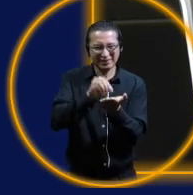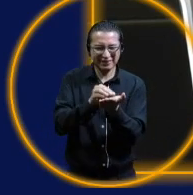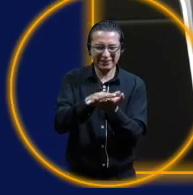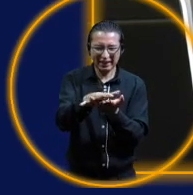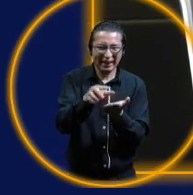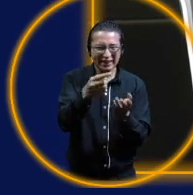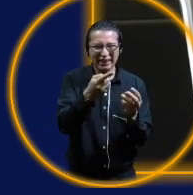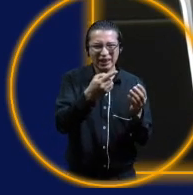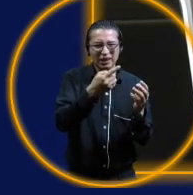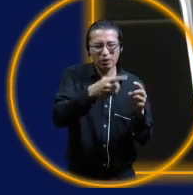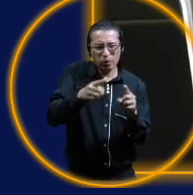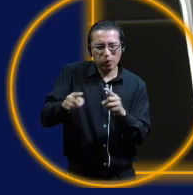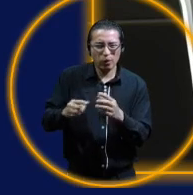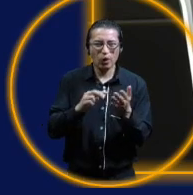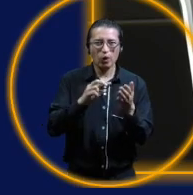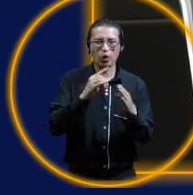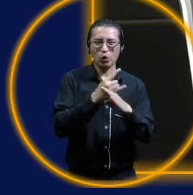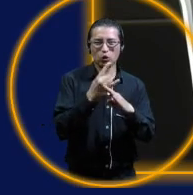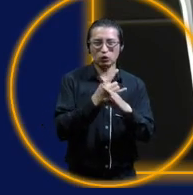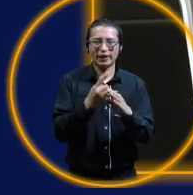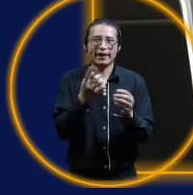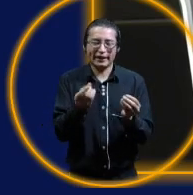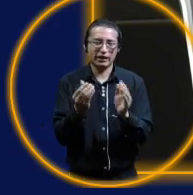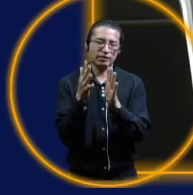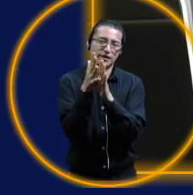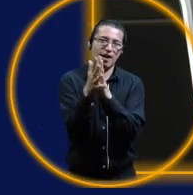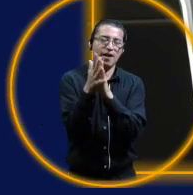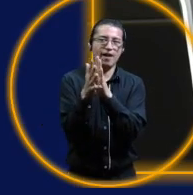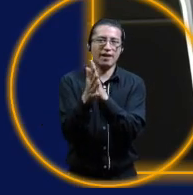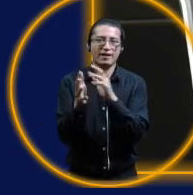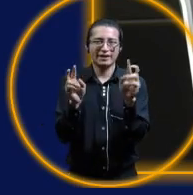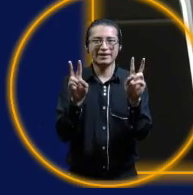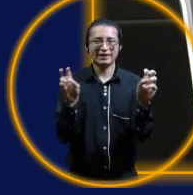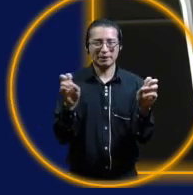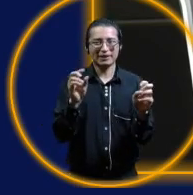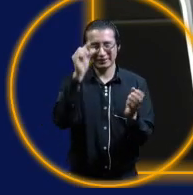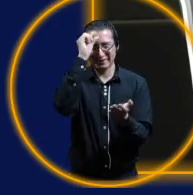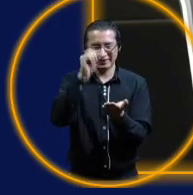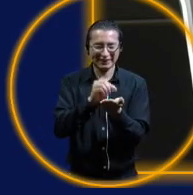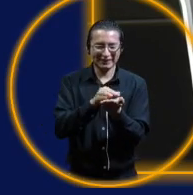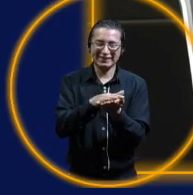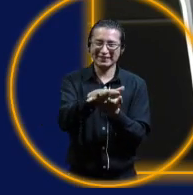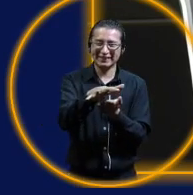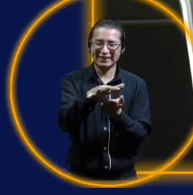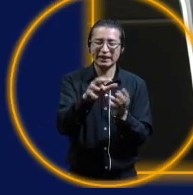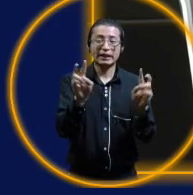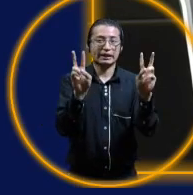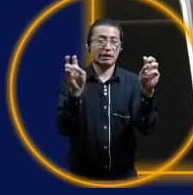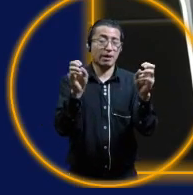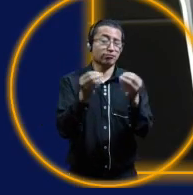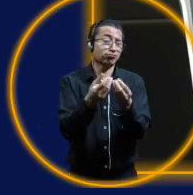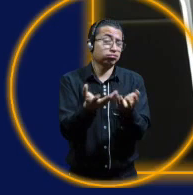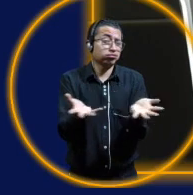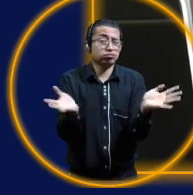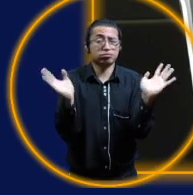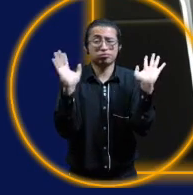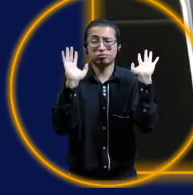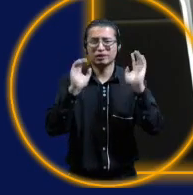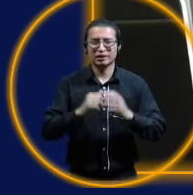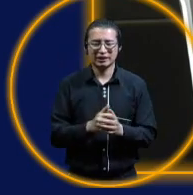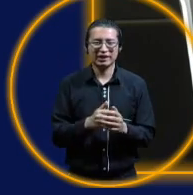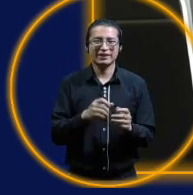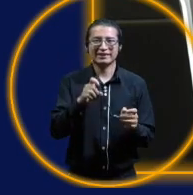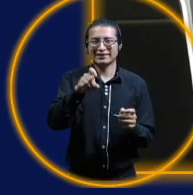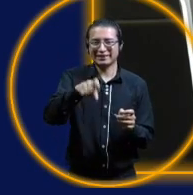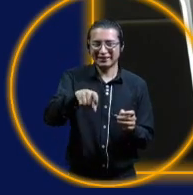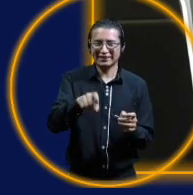since this conference is a lot about AI, it's a really broad subject. And it's really referring in the